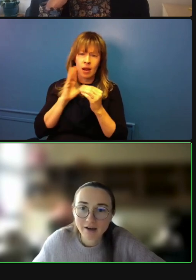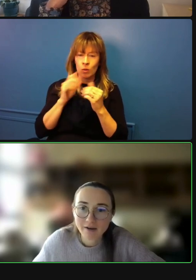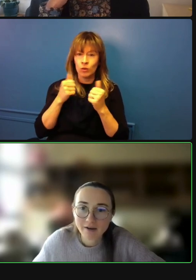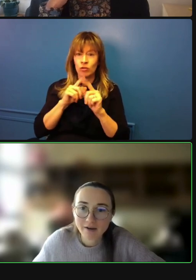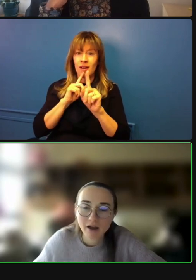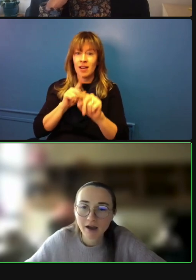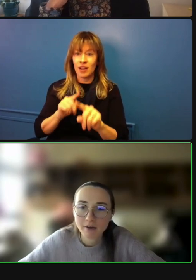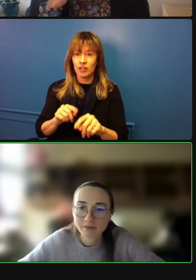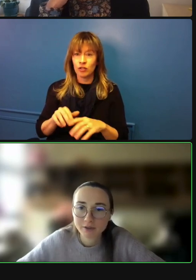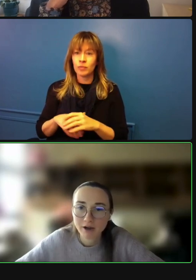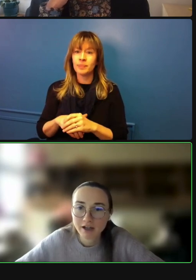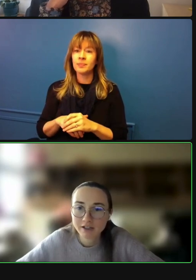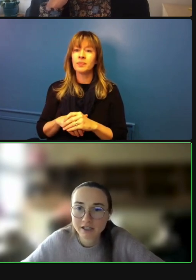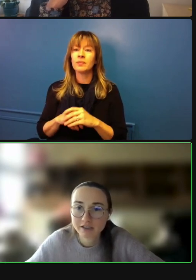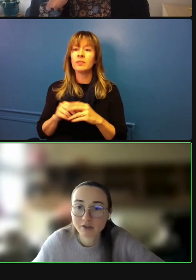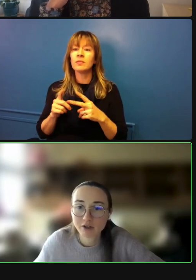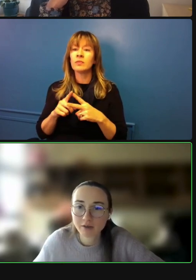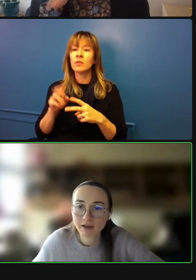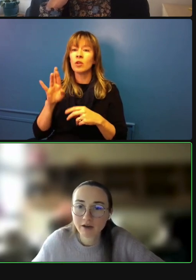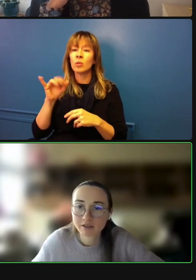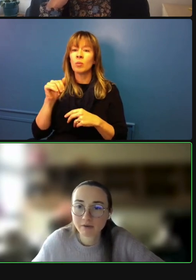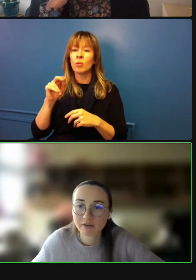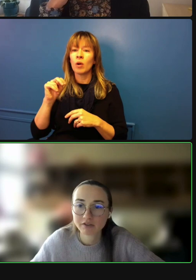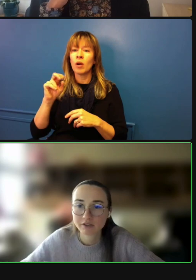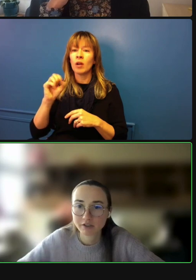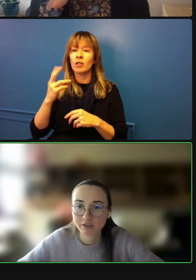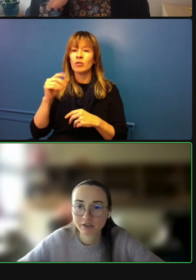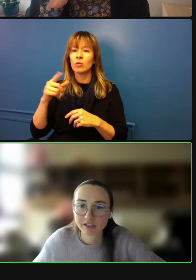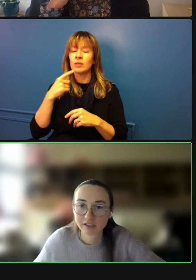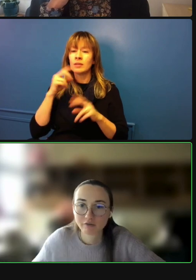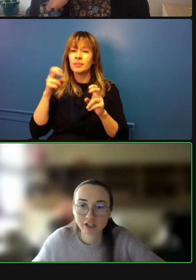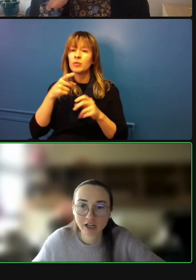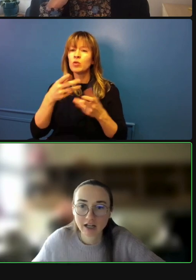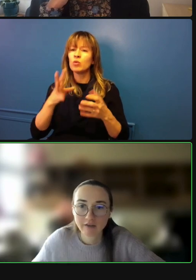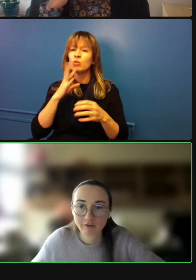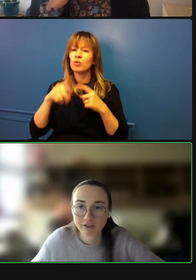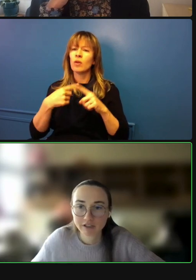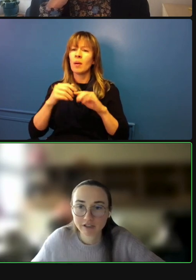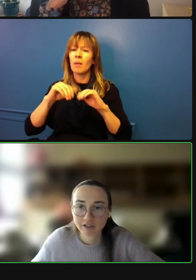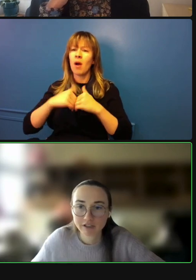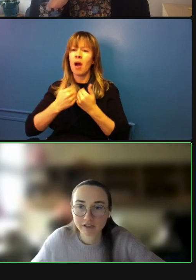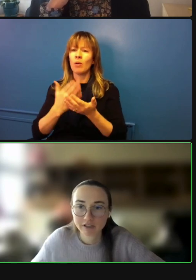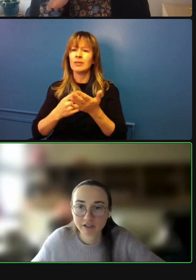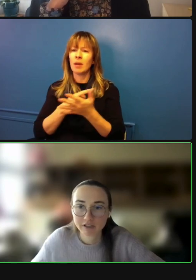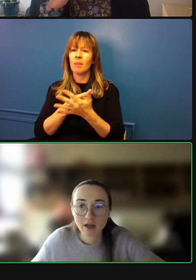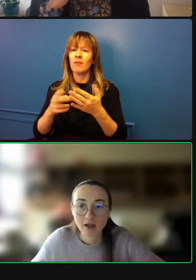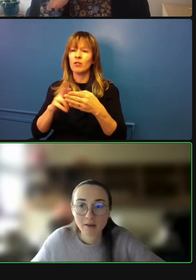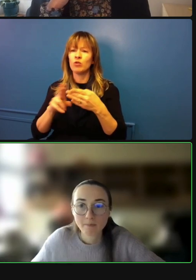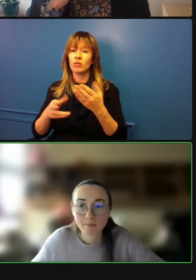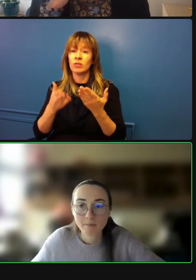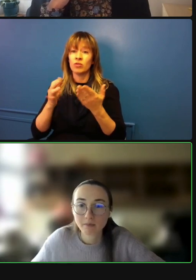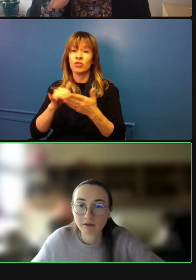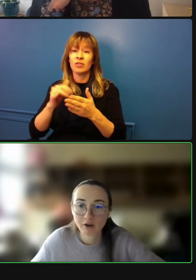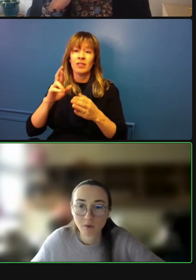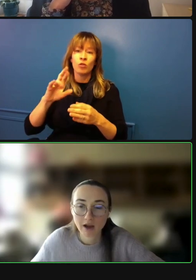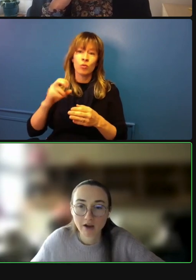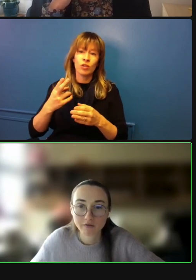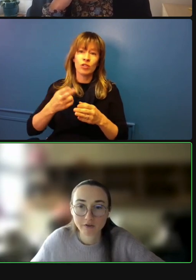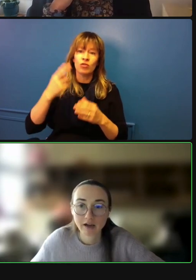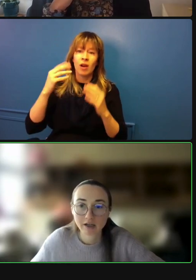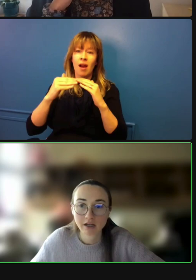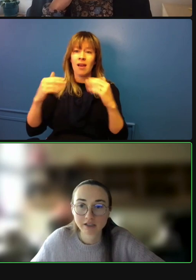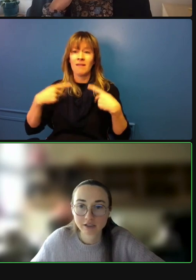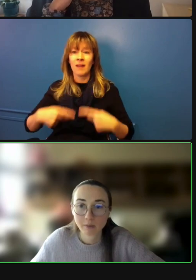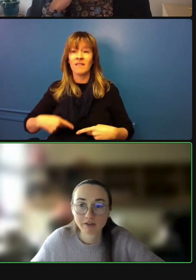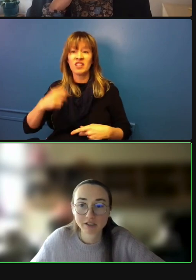we can. So Brian says, you talked about how some of these results suggest that rich high-level physical understanding may not be